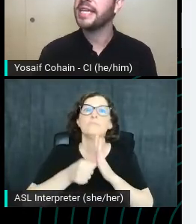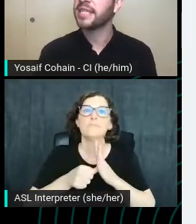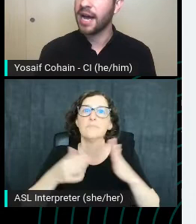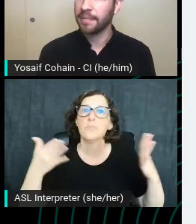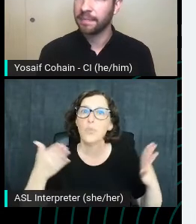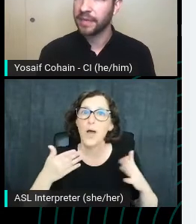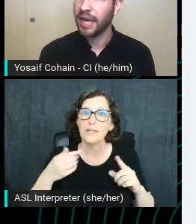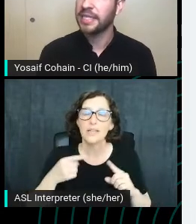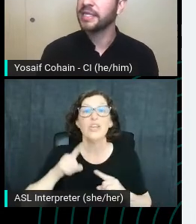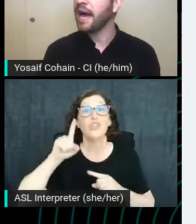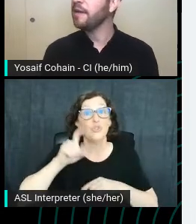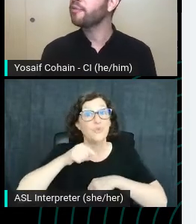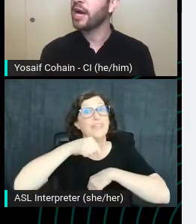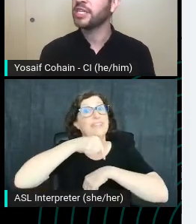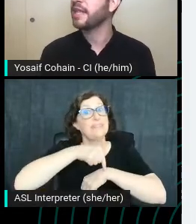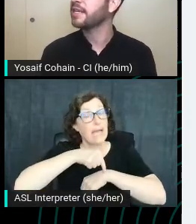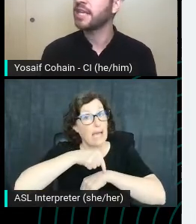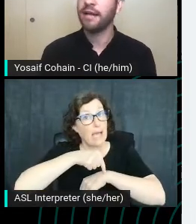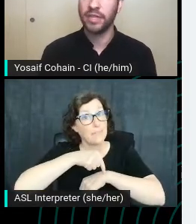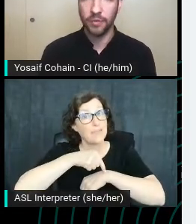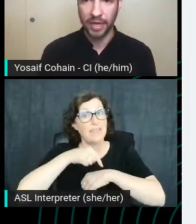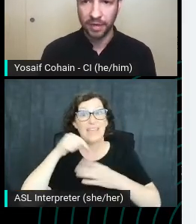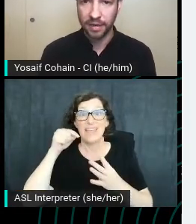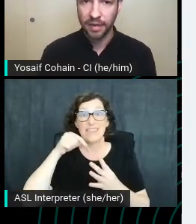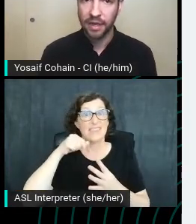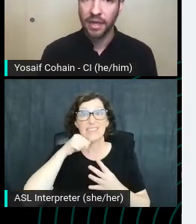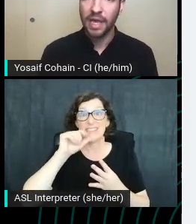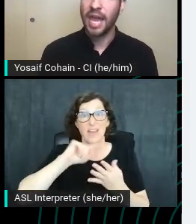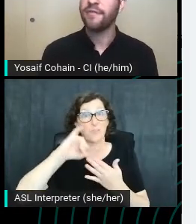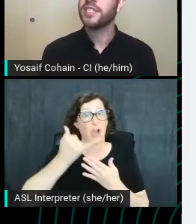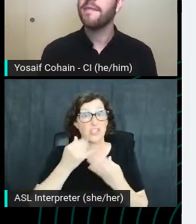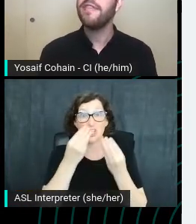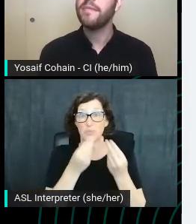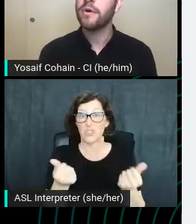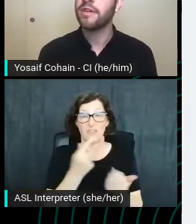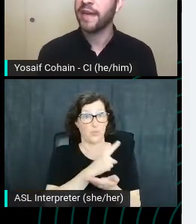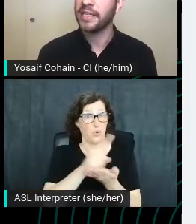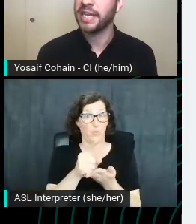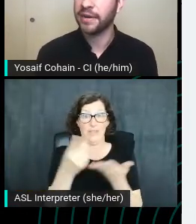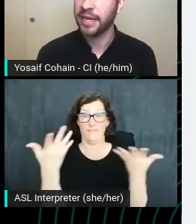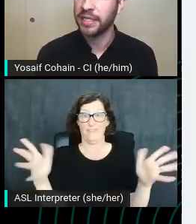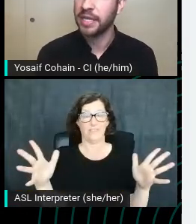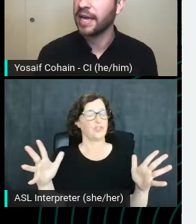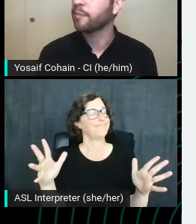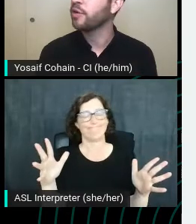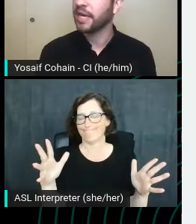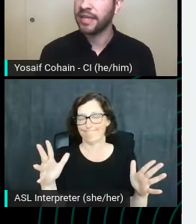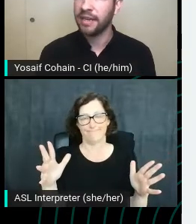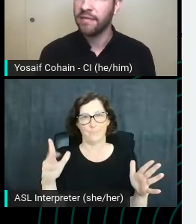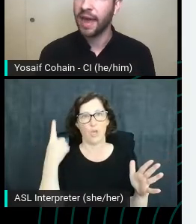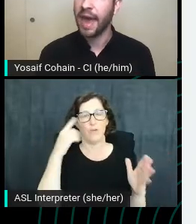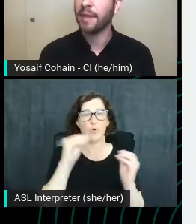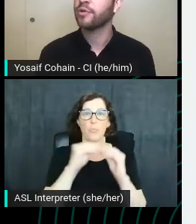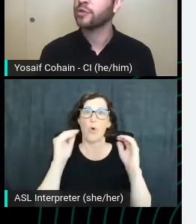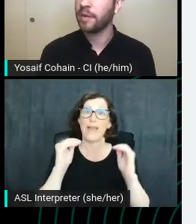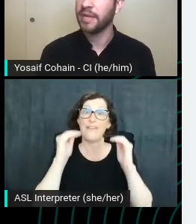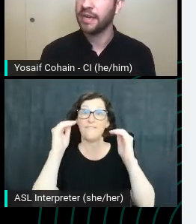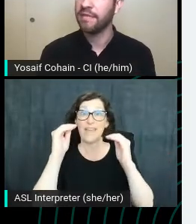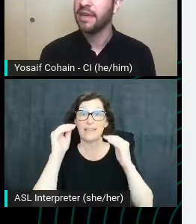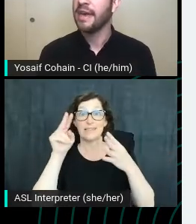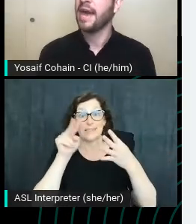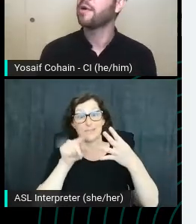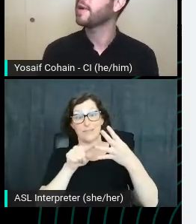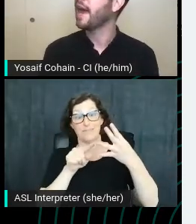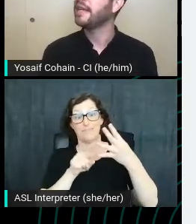this takes time. It's not a project that is solved in a week. And for some of the more advanced areas like predictive and